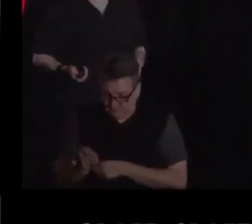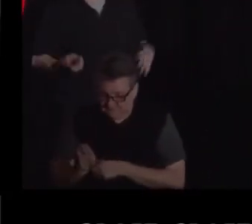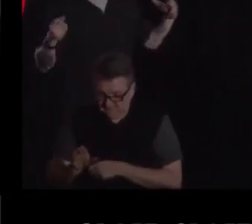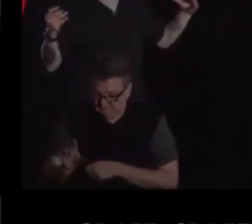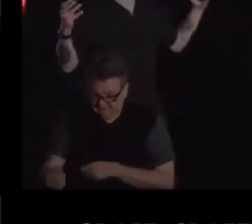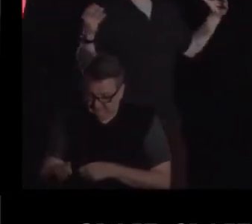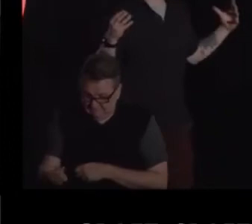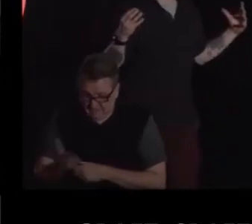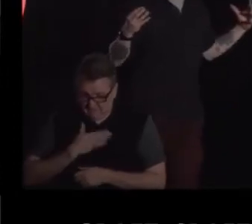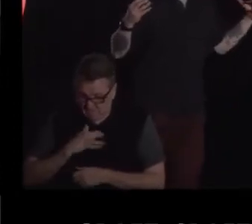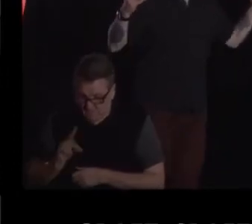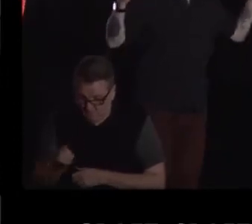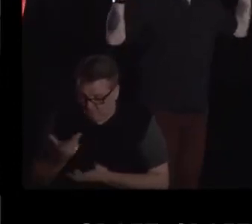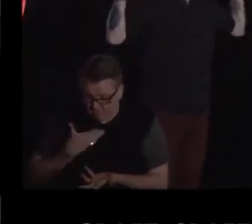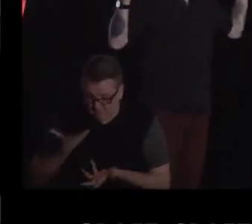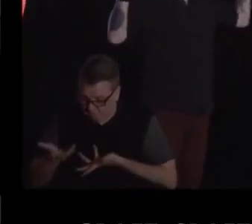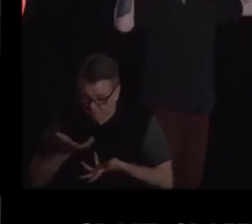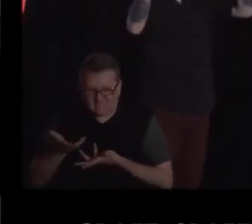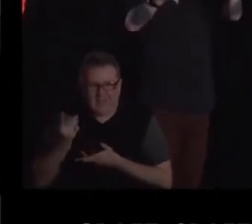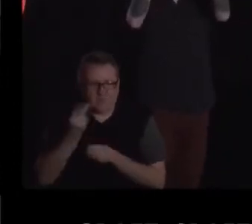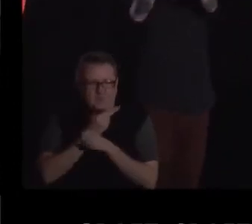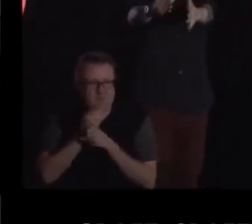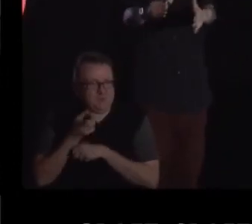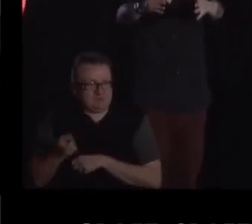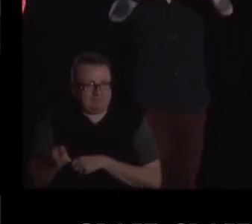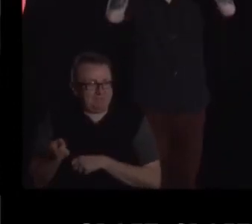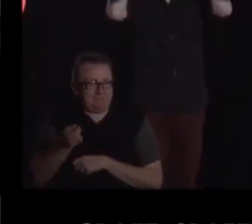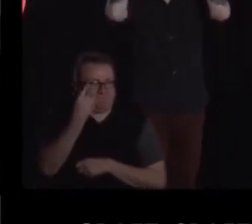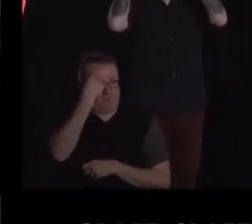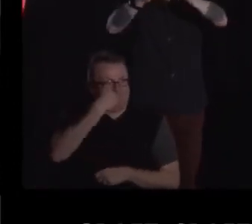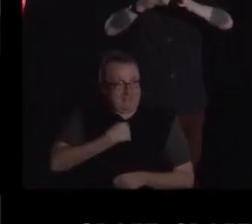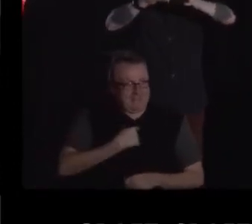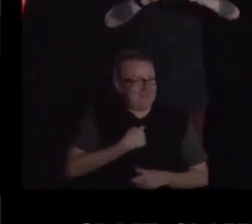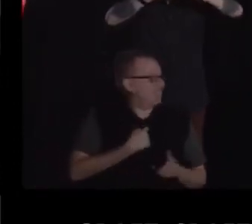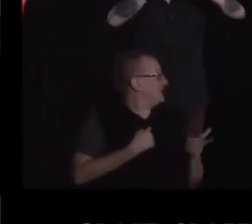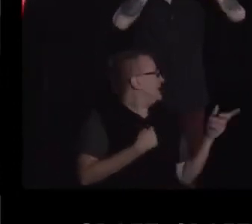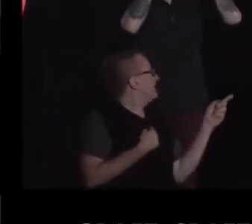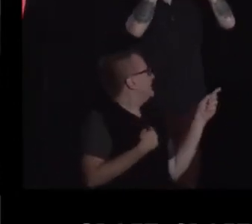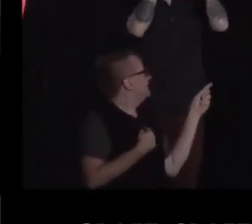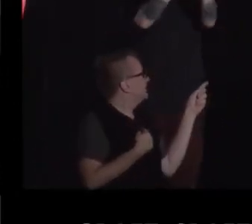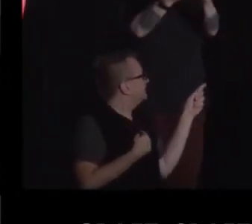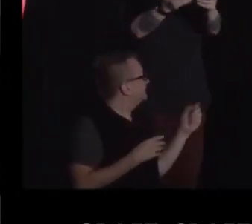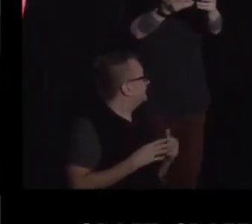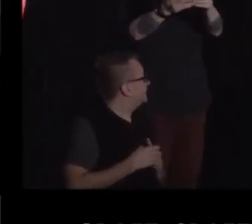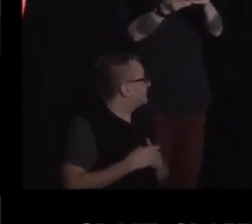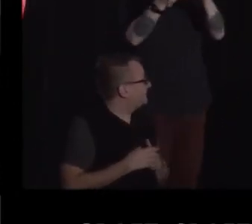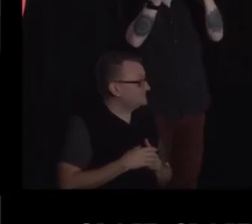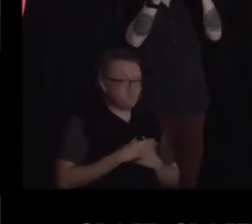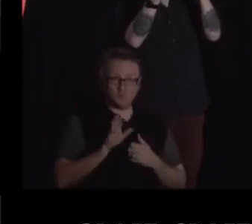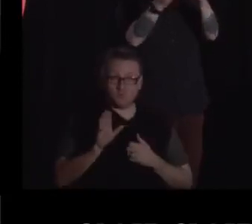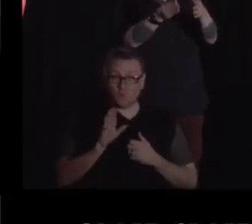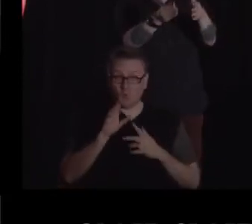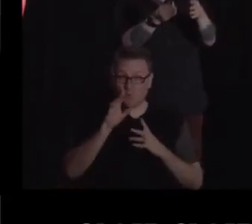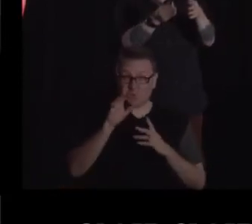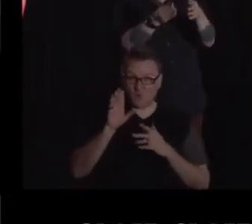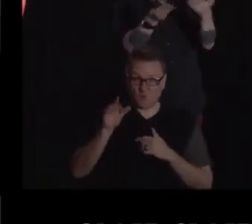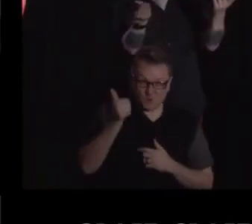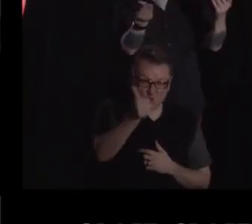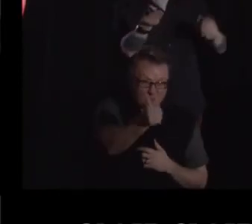subject all the time. Like, just don't be afraid to just use what makes you you is